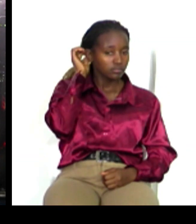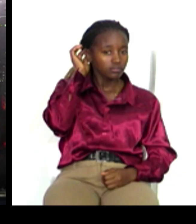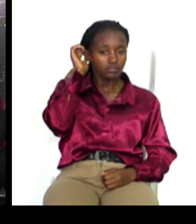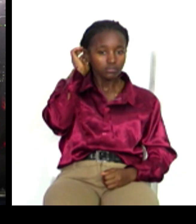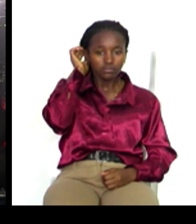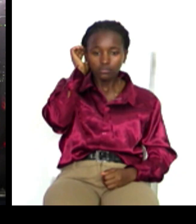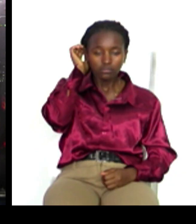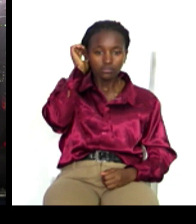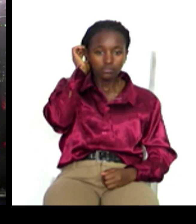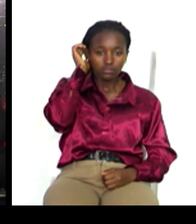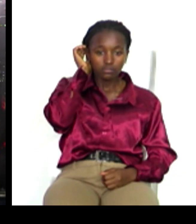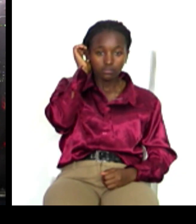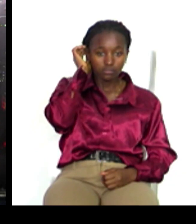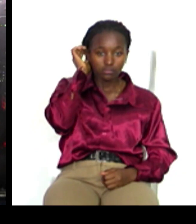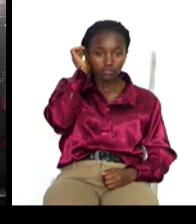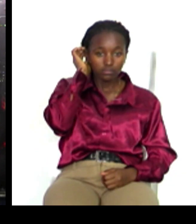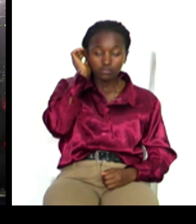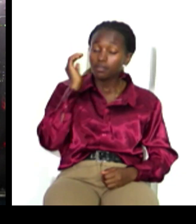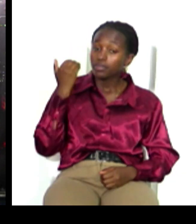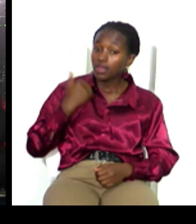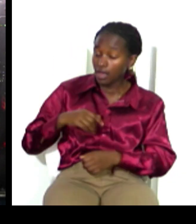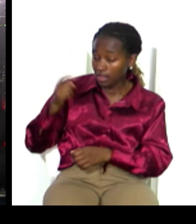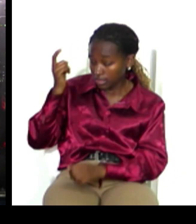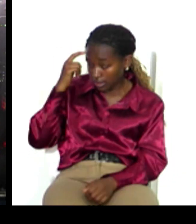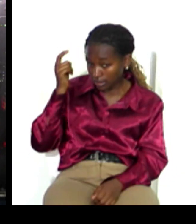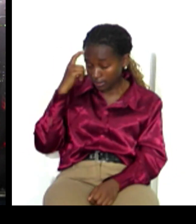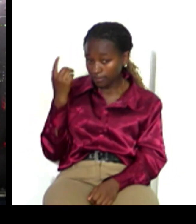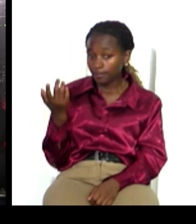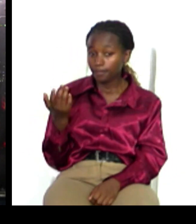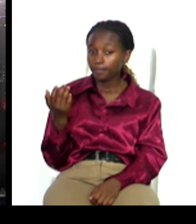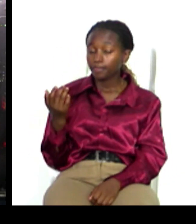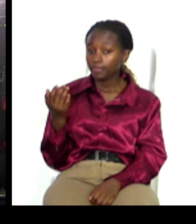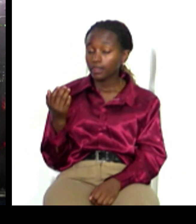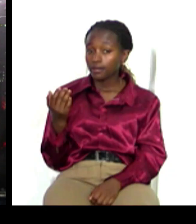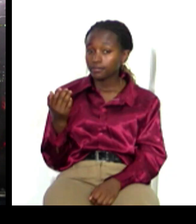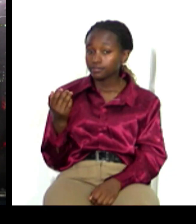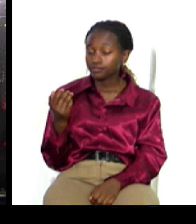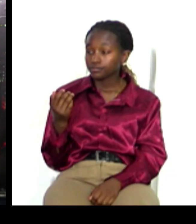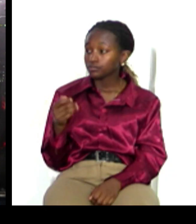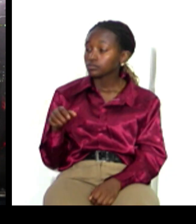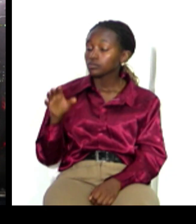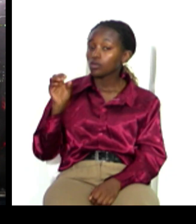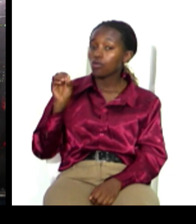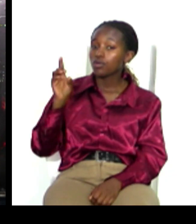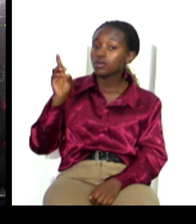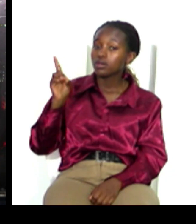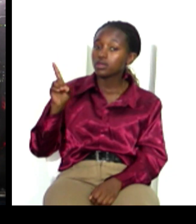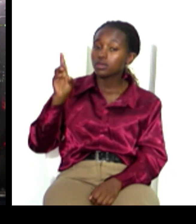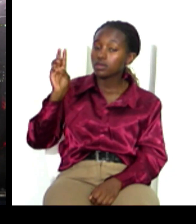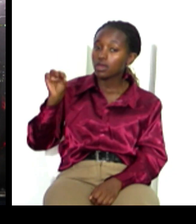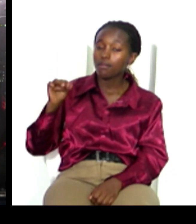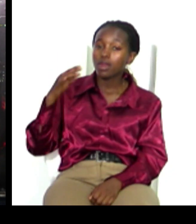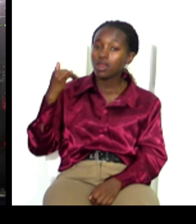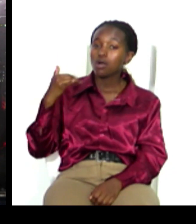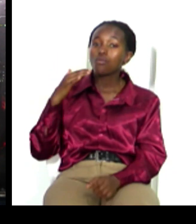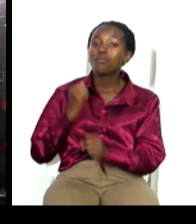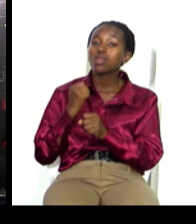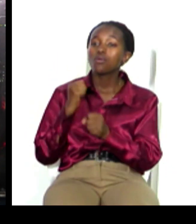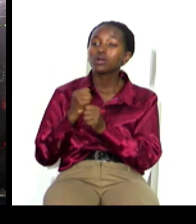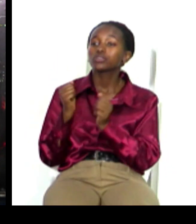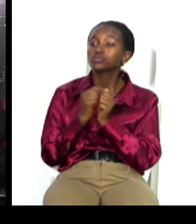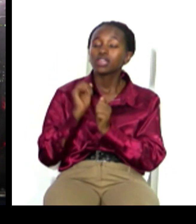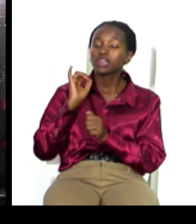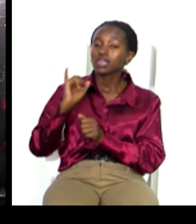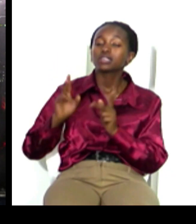yeah. Go on. Yeah. Okay, what I can say is that to see that ODM and UDA working together, that